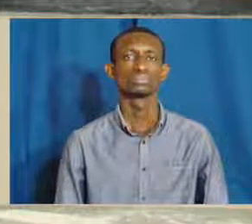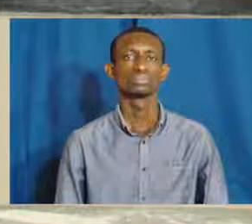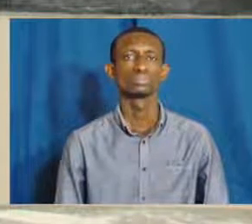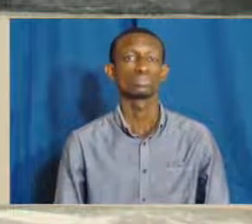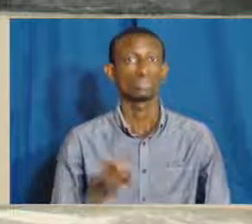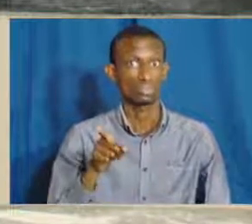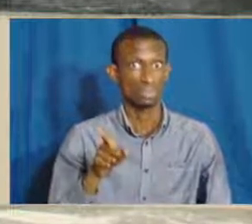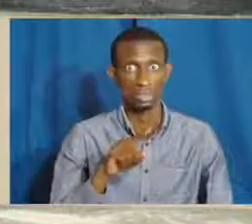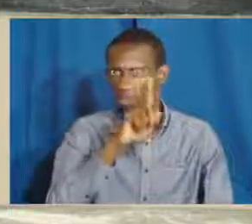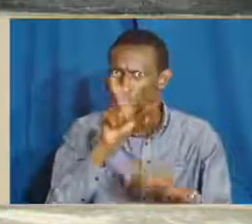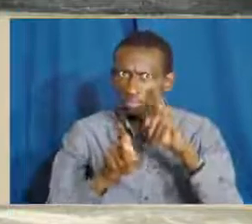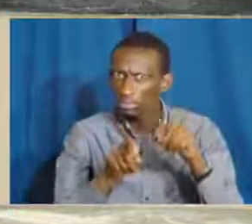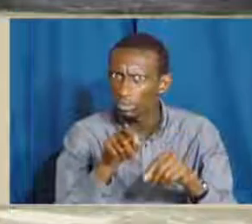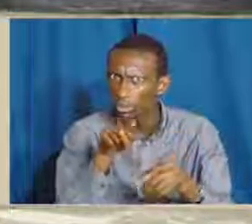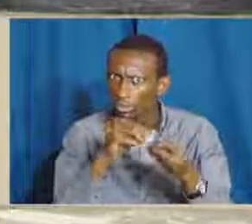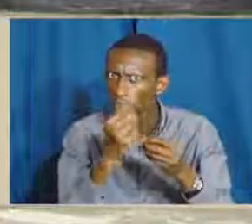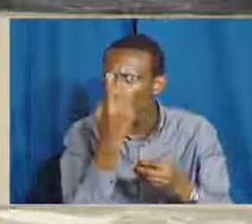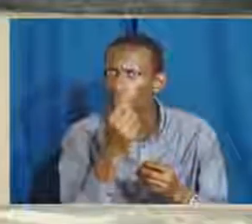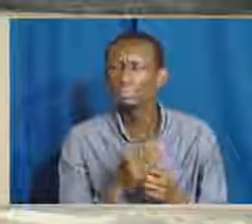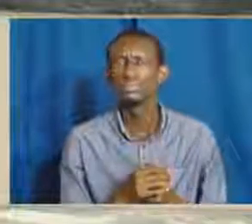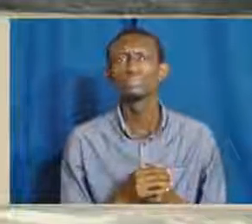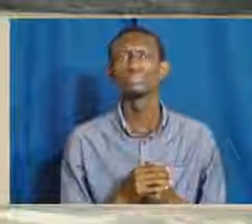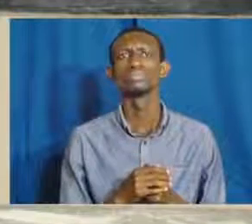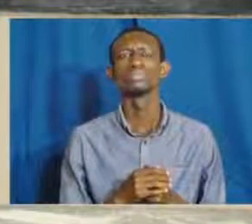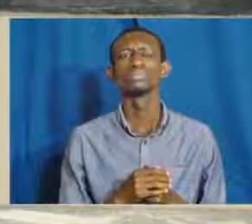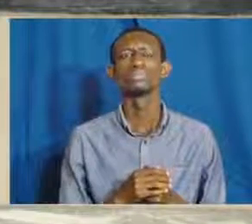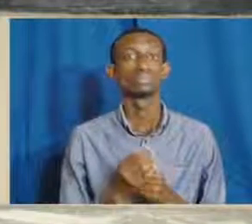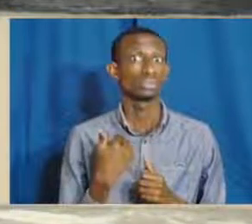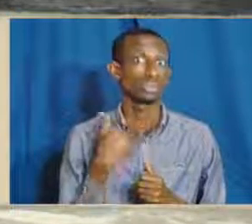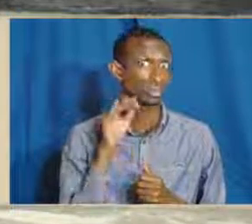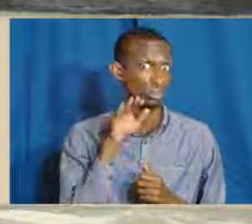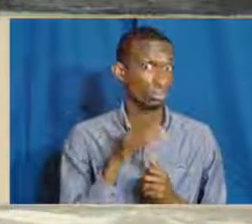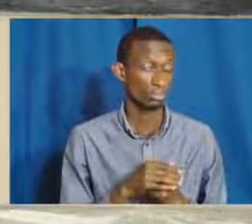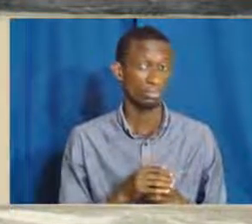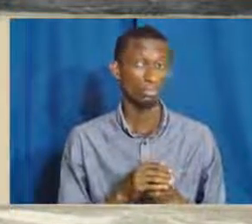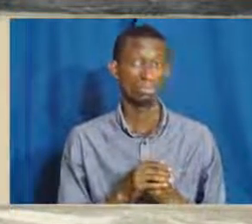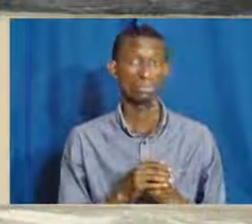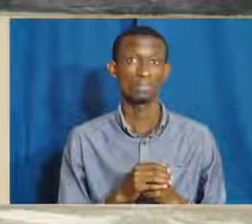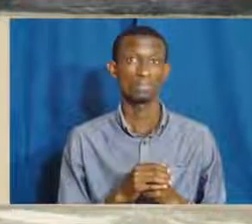So the question number 1, I will be asking you to